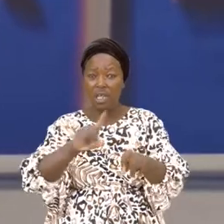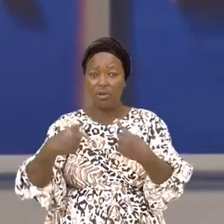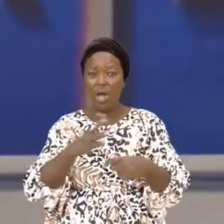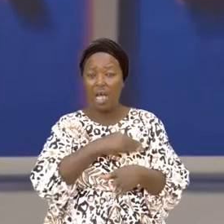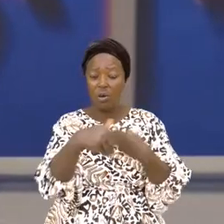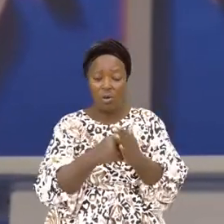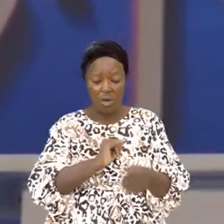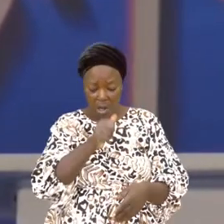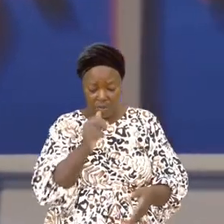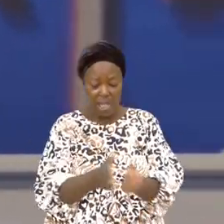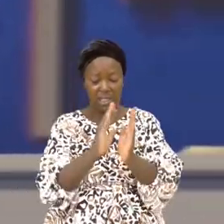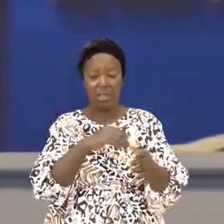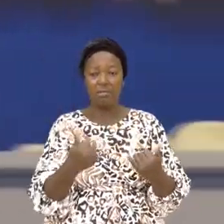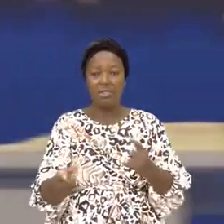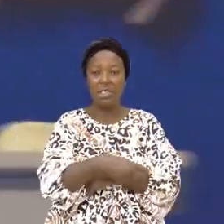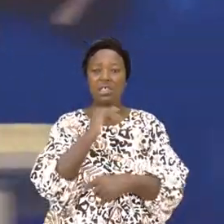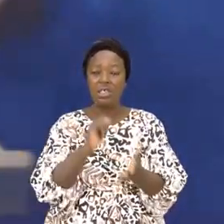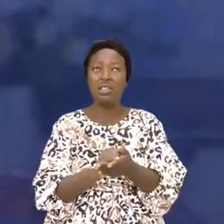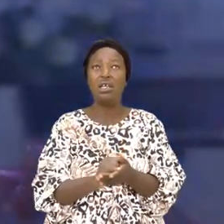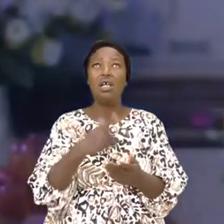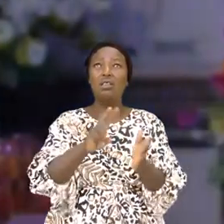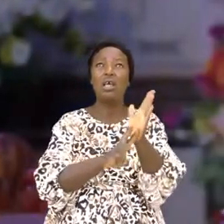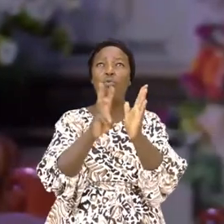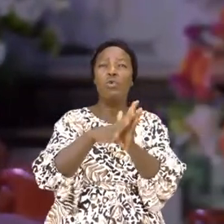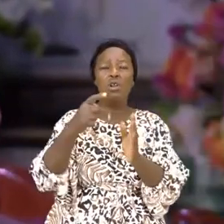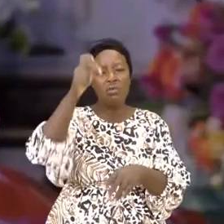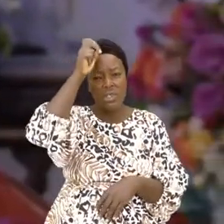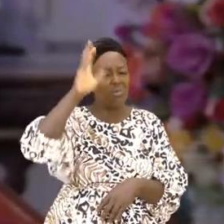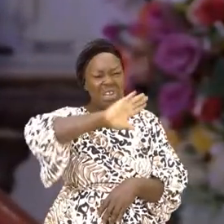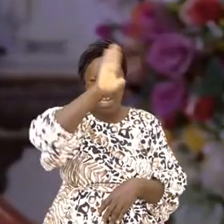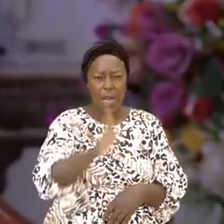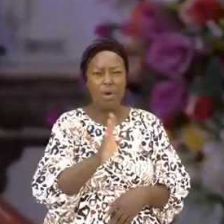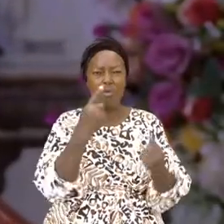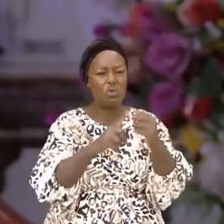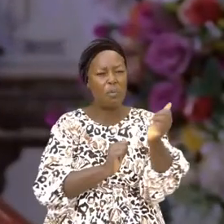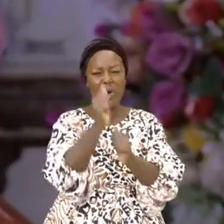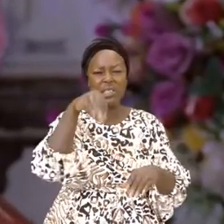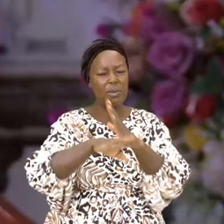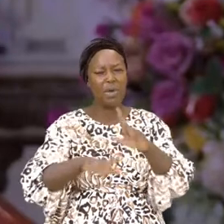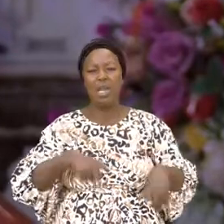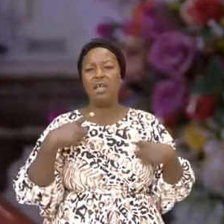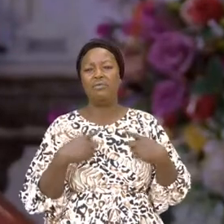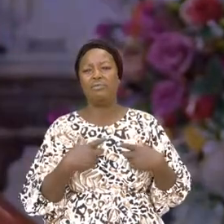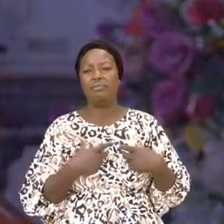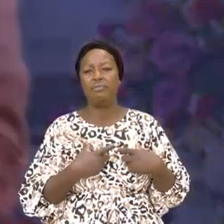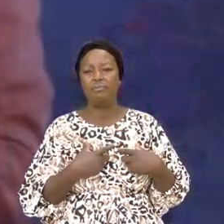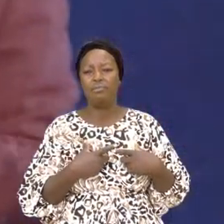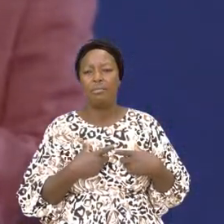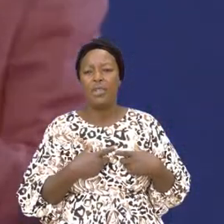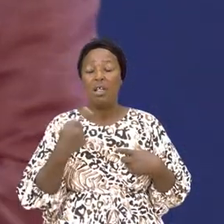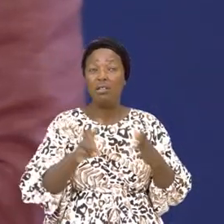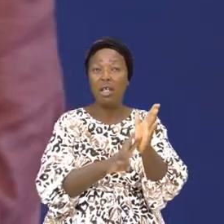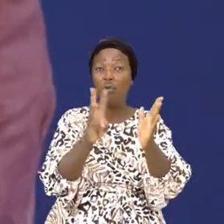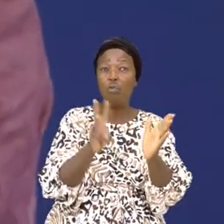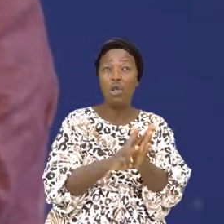asking today is that the will of Satan will not be done in your life. The